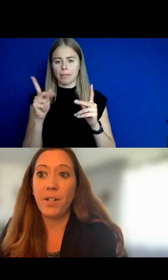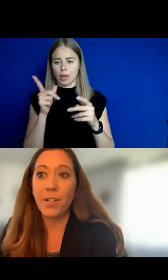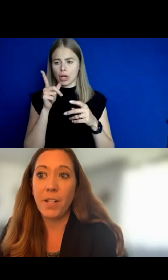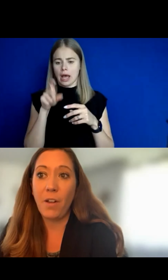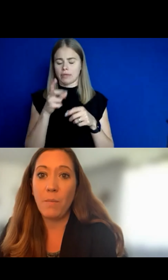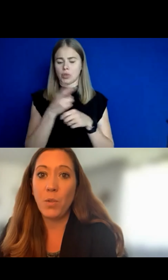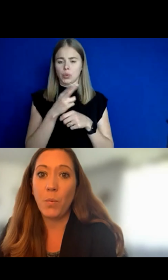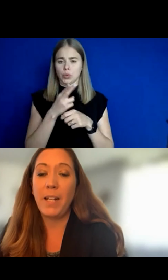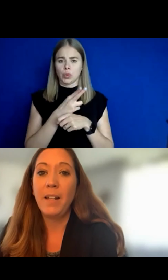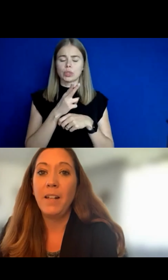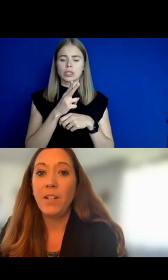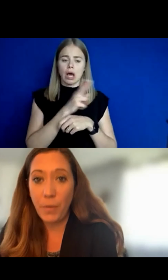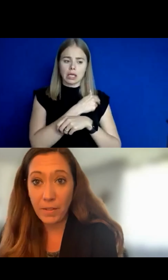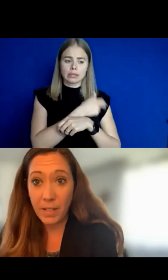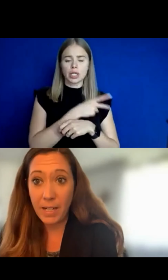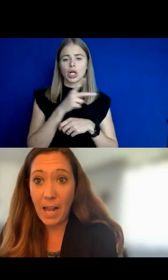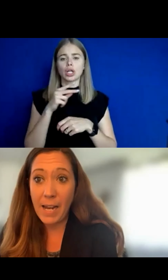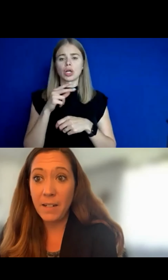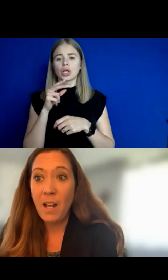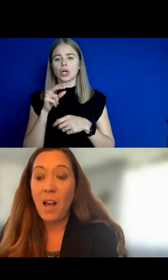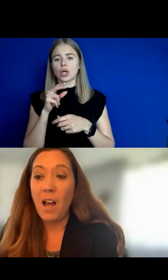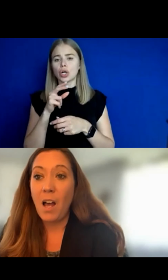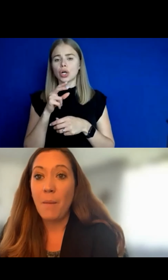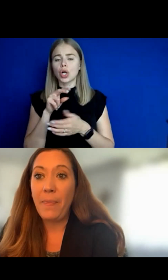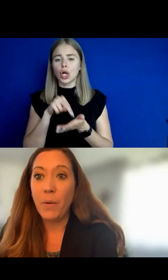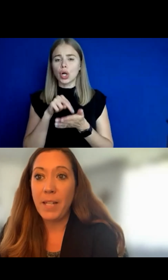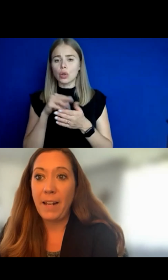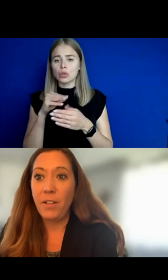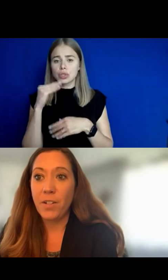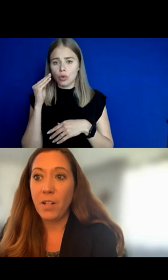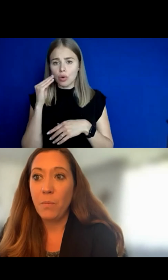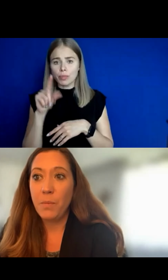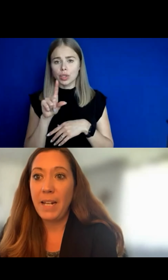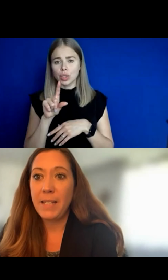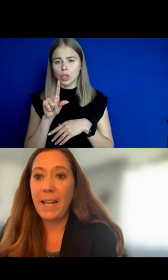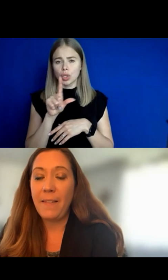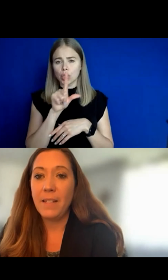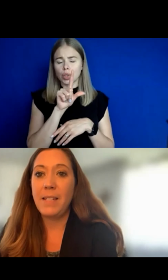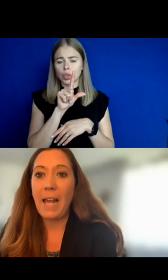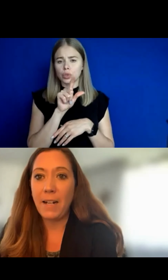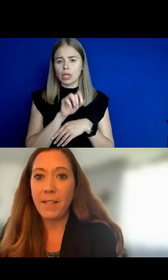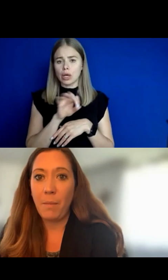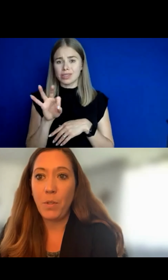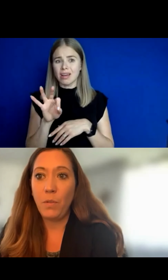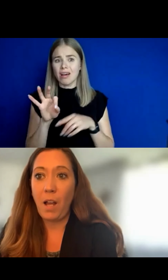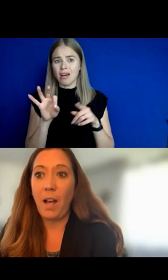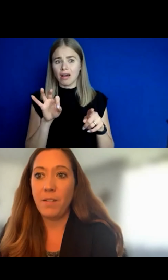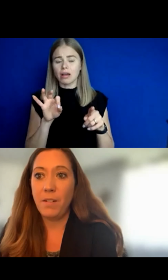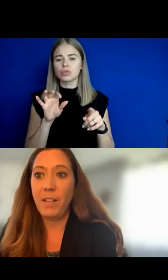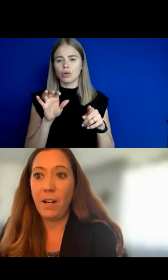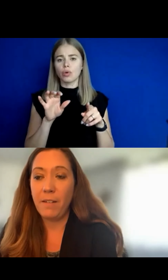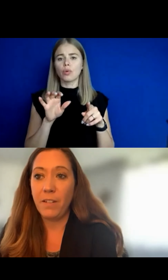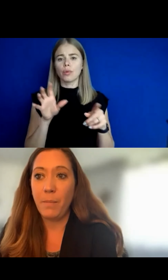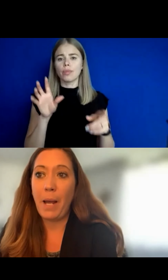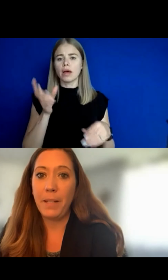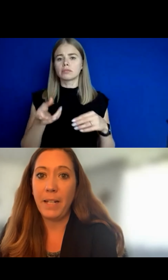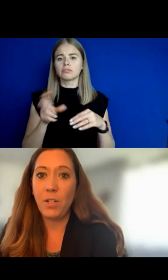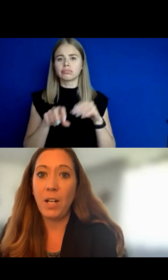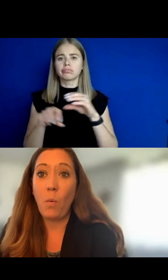hospital or a nursing home in 2009, and those that had nursing home stays, again, this stacks up to the cost of caring